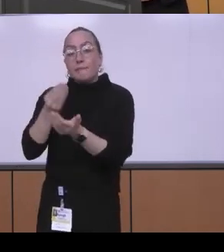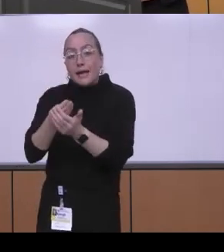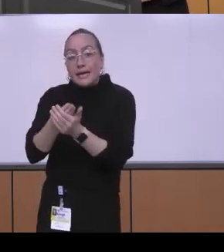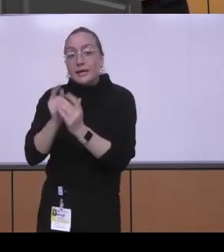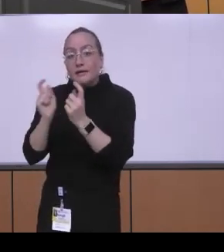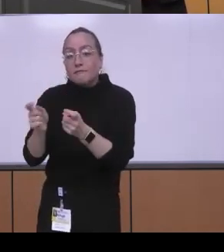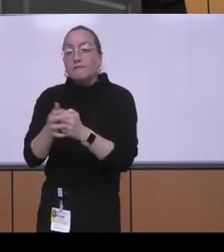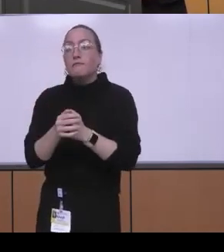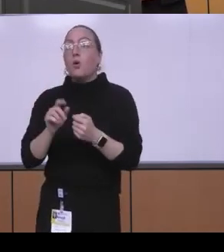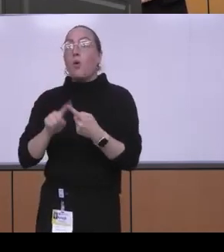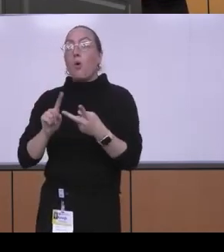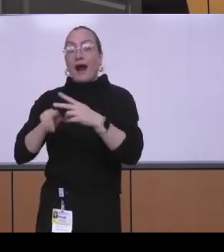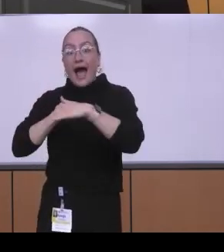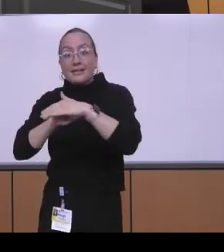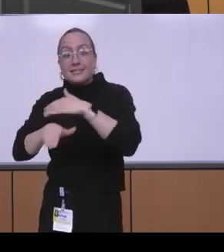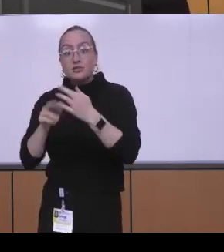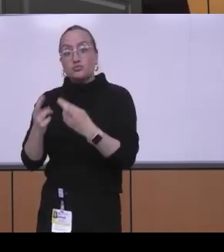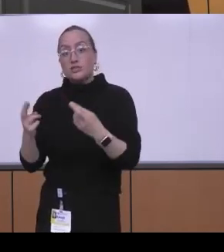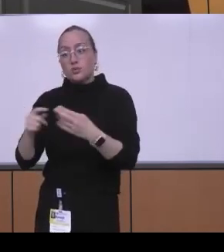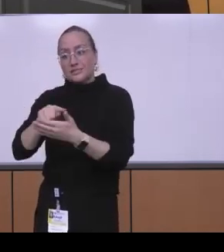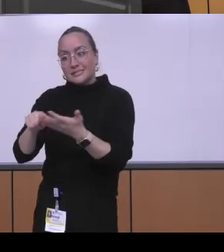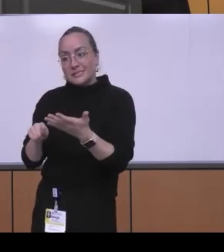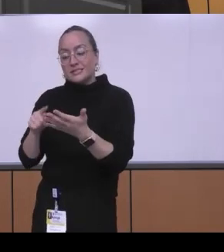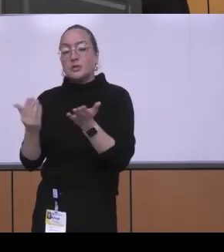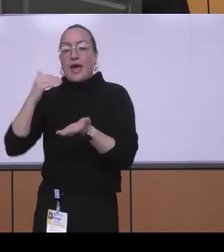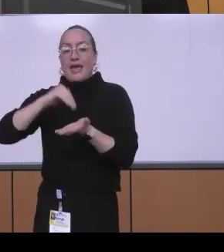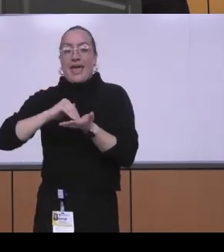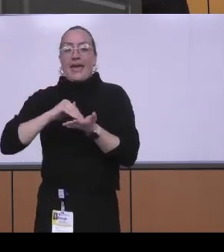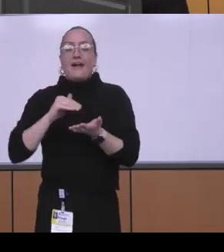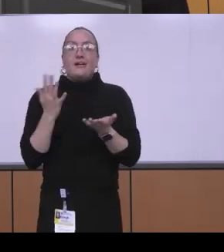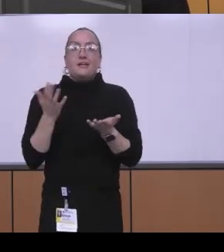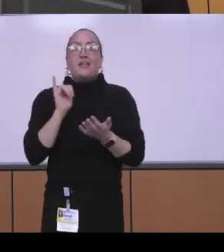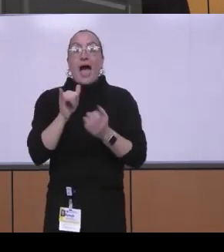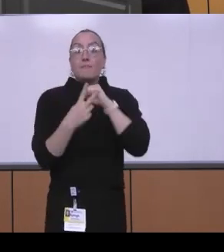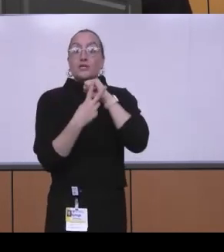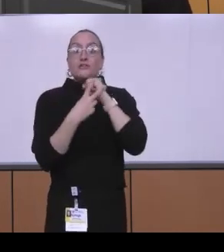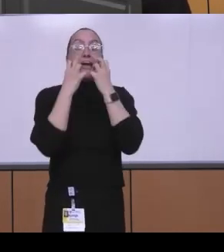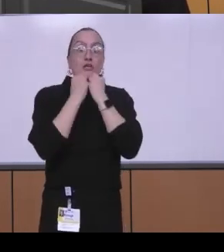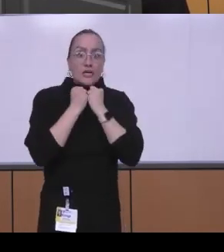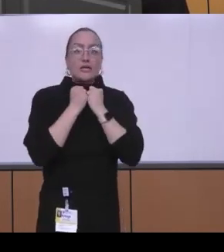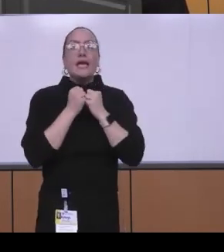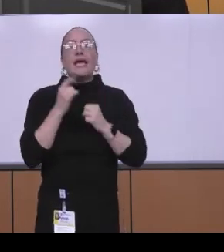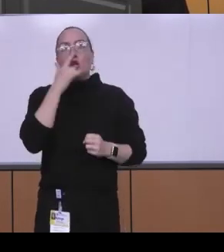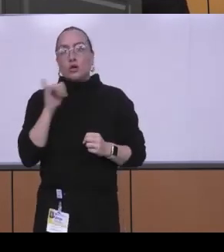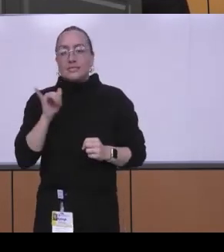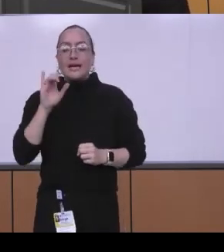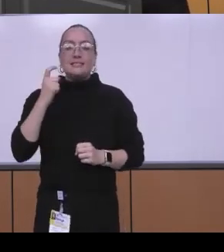with access. So in my mind, family preservation looks like Medicaid expansion, looks like child tax credit, looks